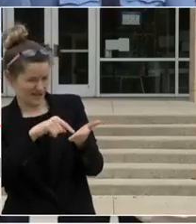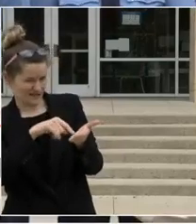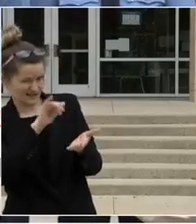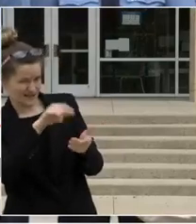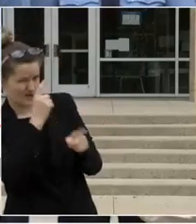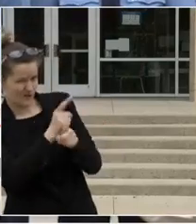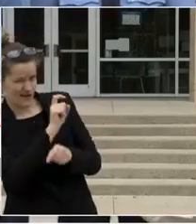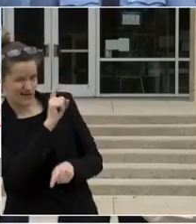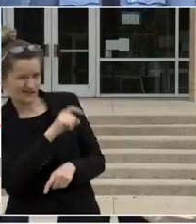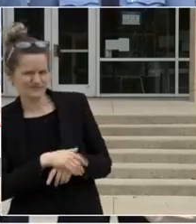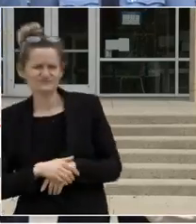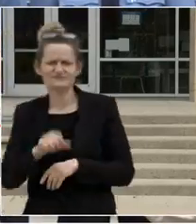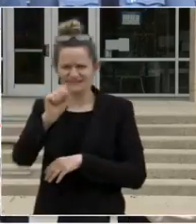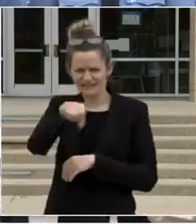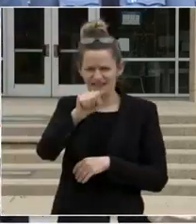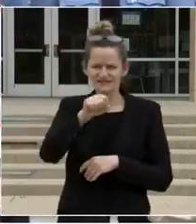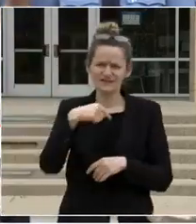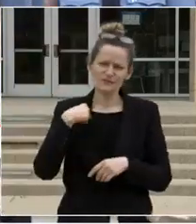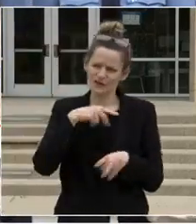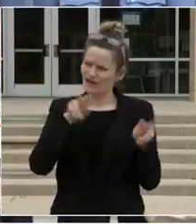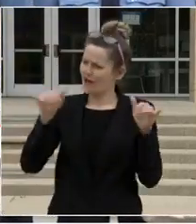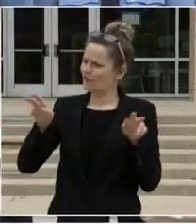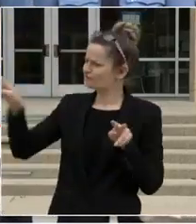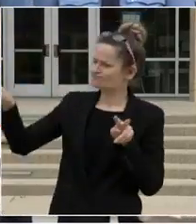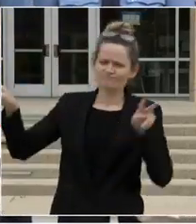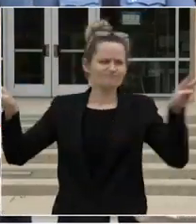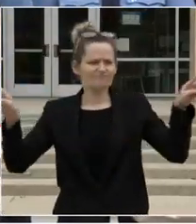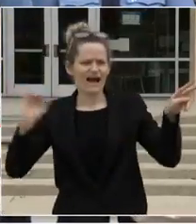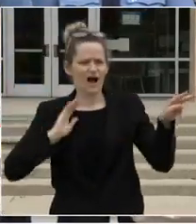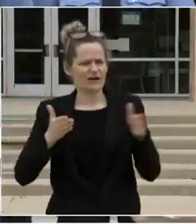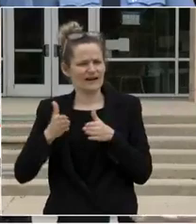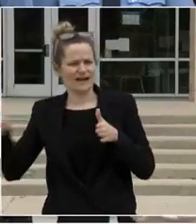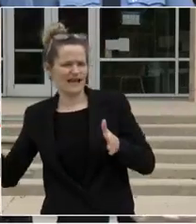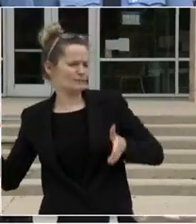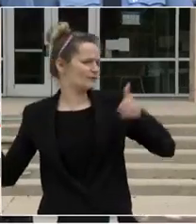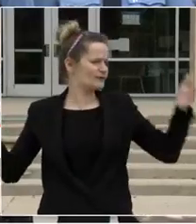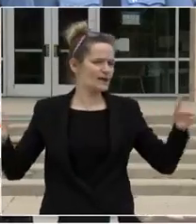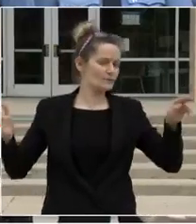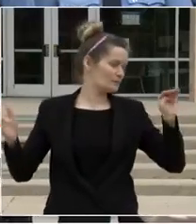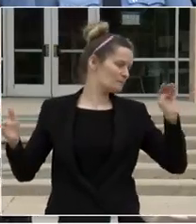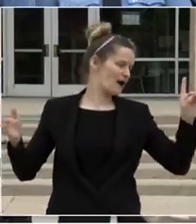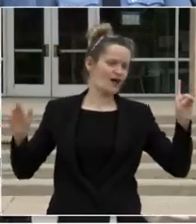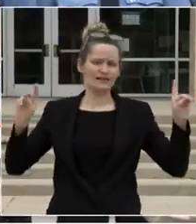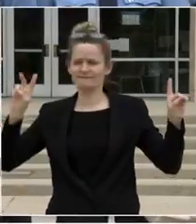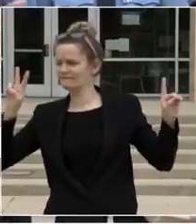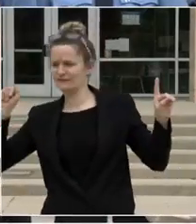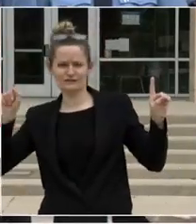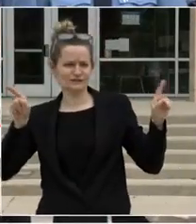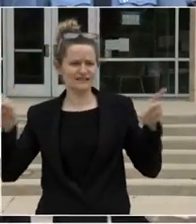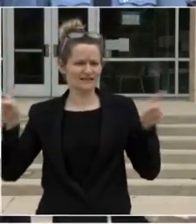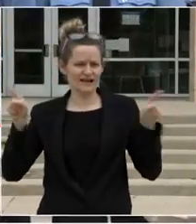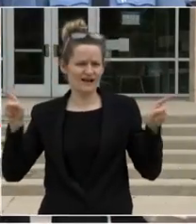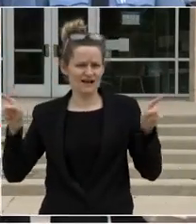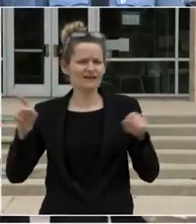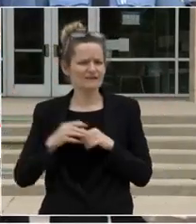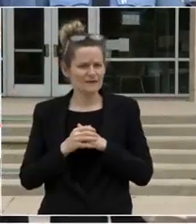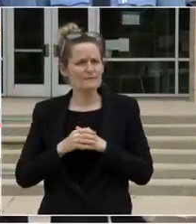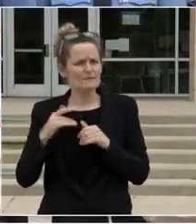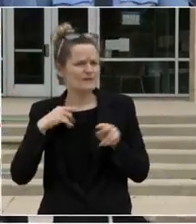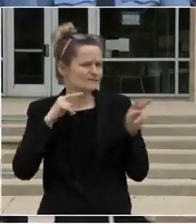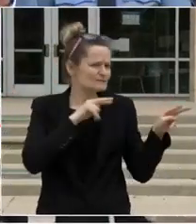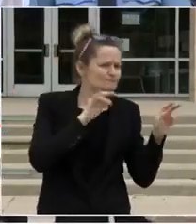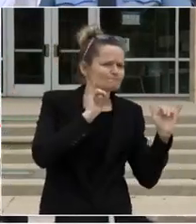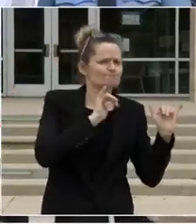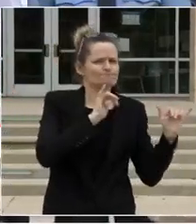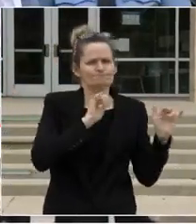neighborhood jurisdictions, right, just around us, and the Maryland jurisdictions most closer to us, Metro Transit, they are offering like a $10,000 signing